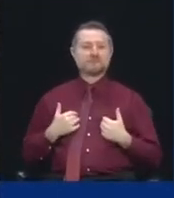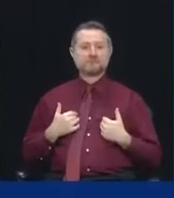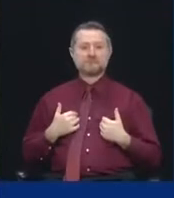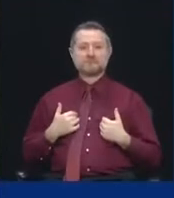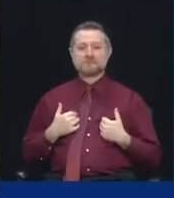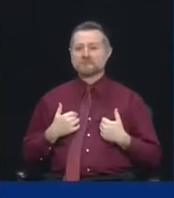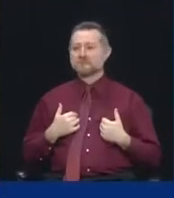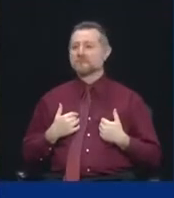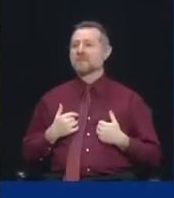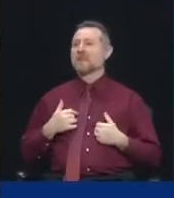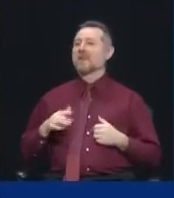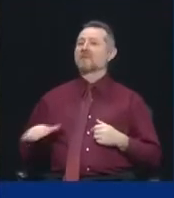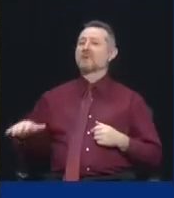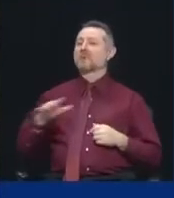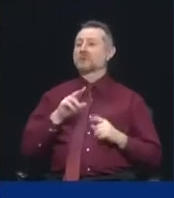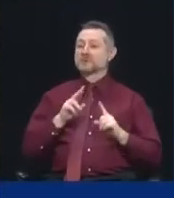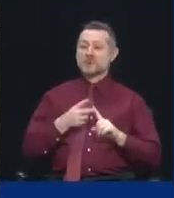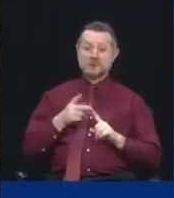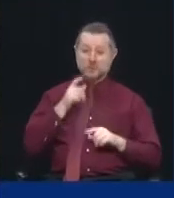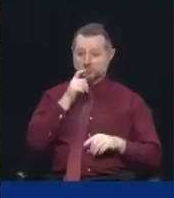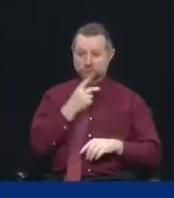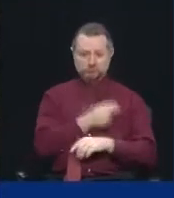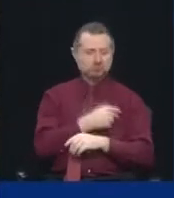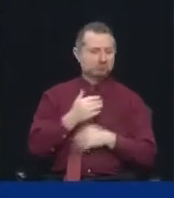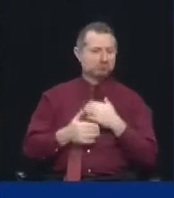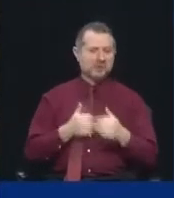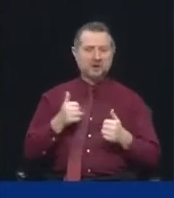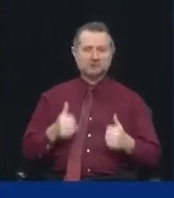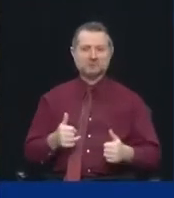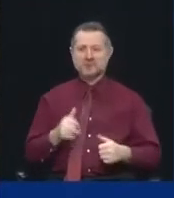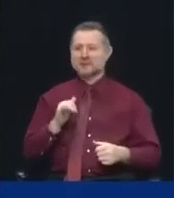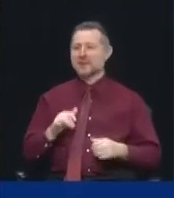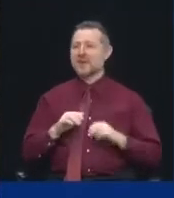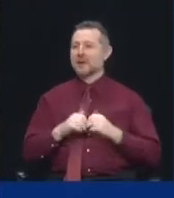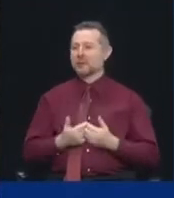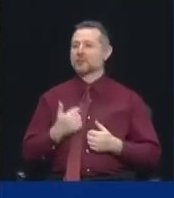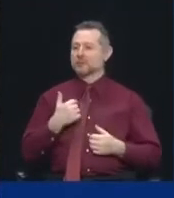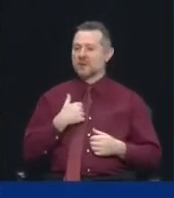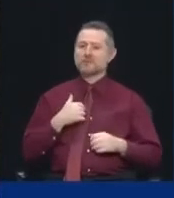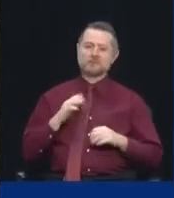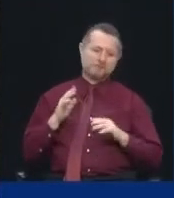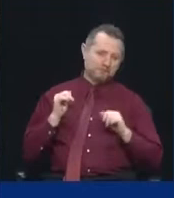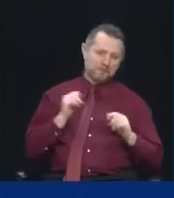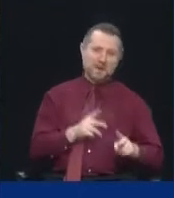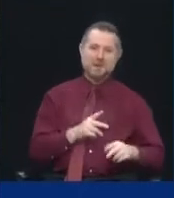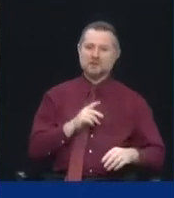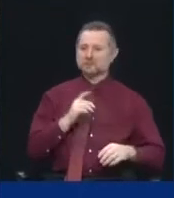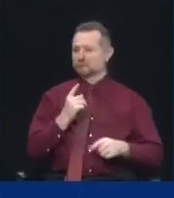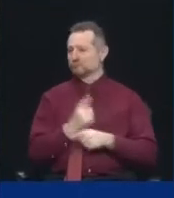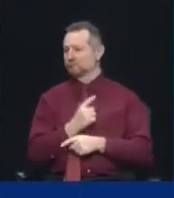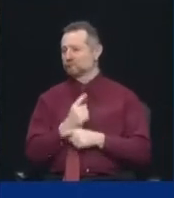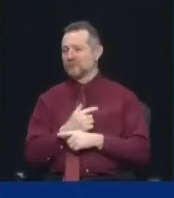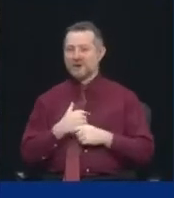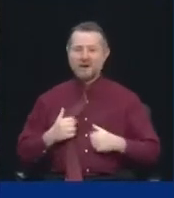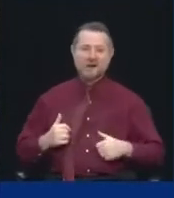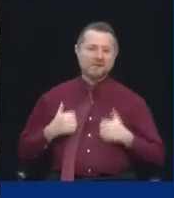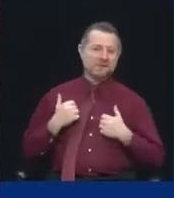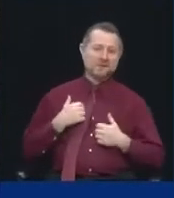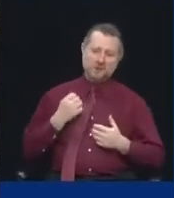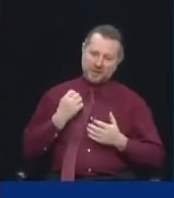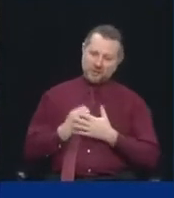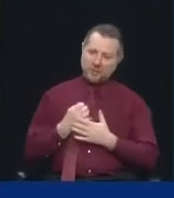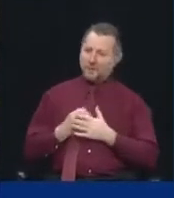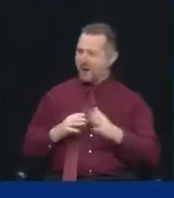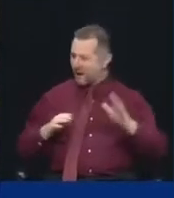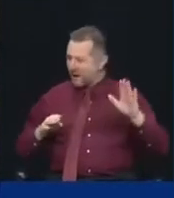cohort, whatever that is. And that is the path to the reestablishment of our economy the way we want it to be. How many of us